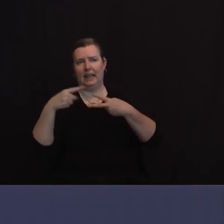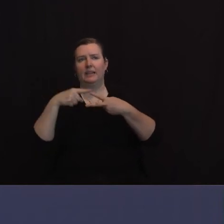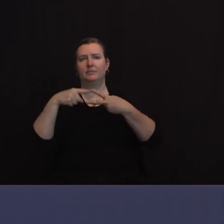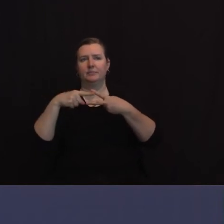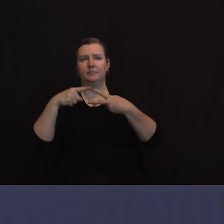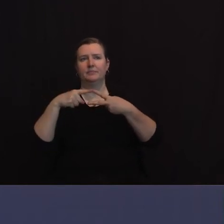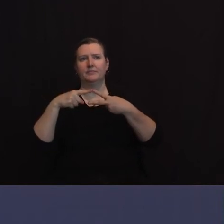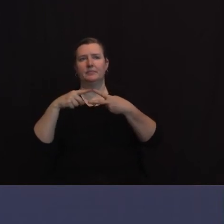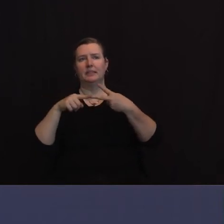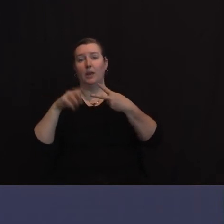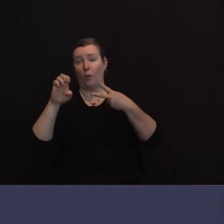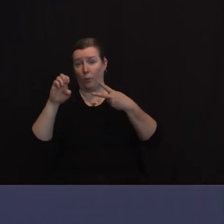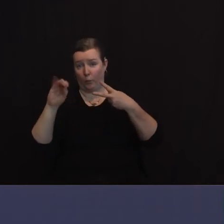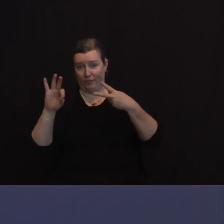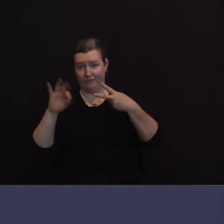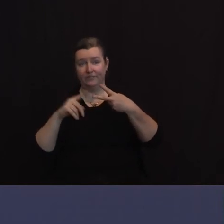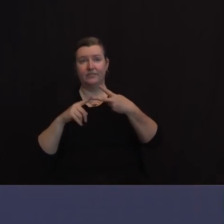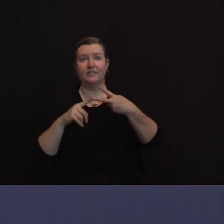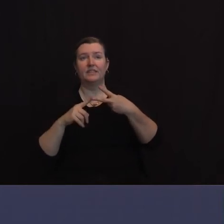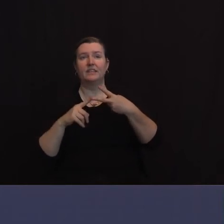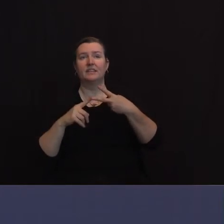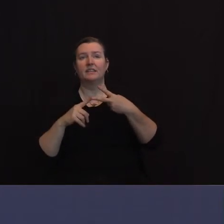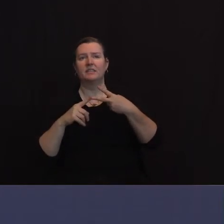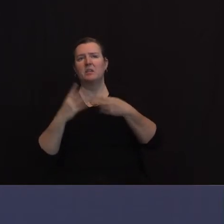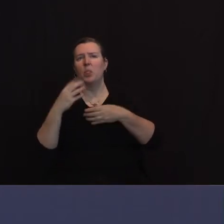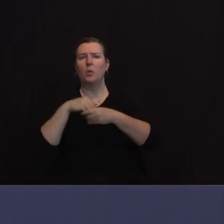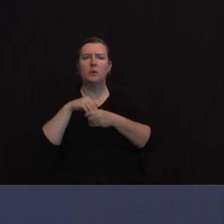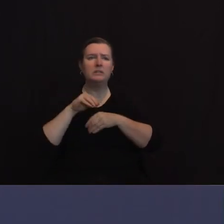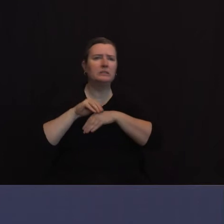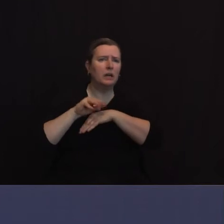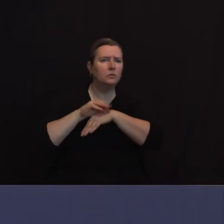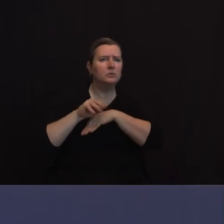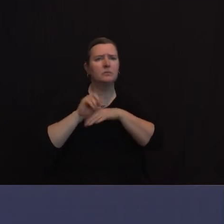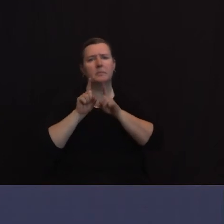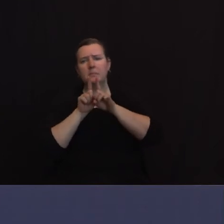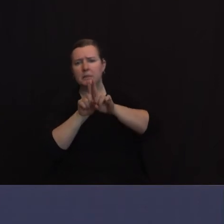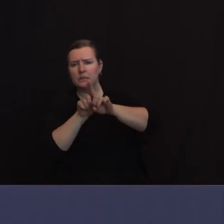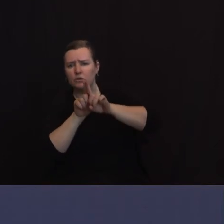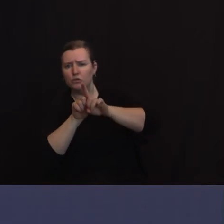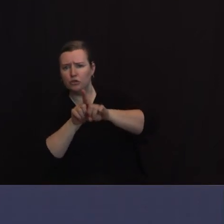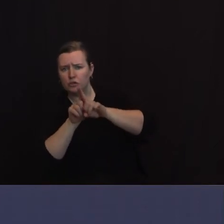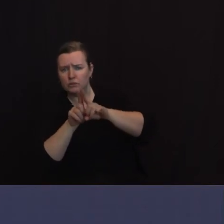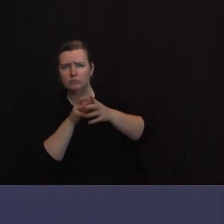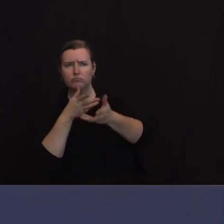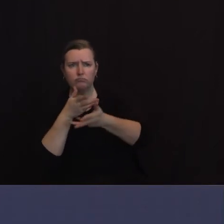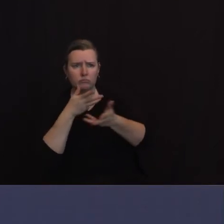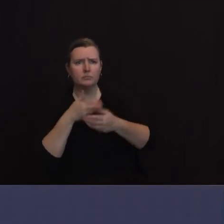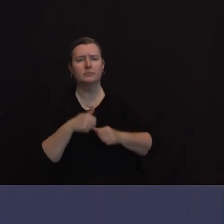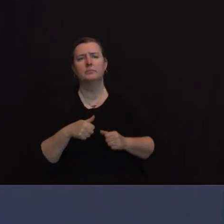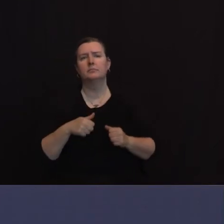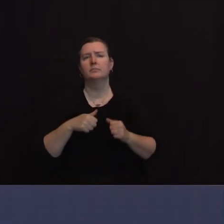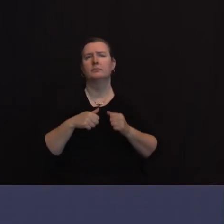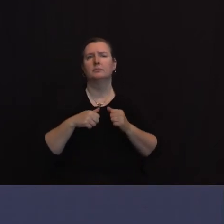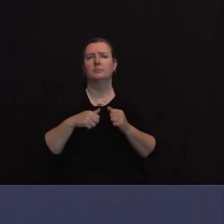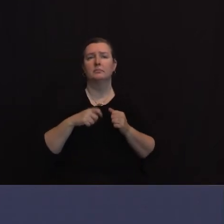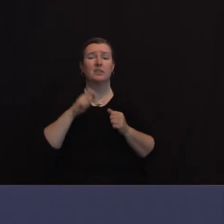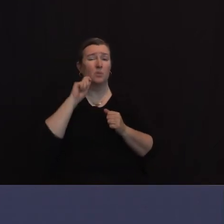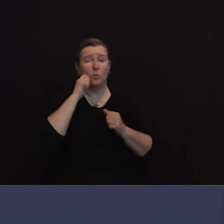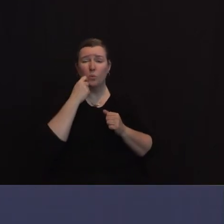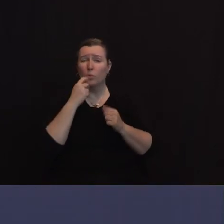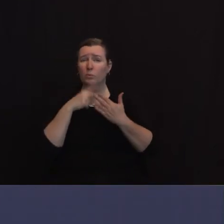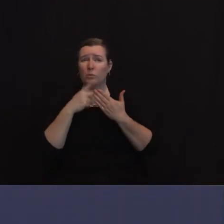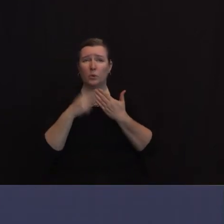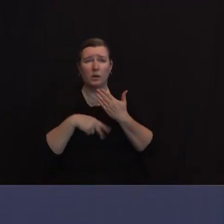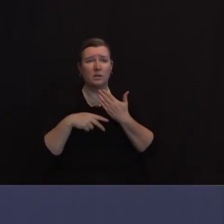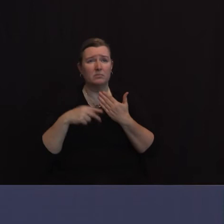it's counseling and mentoring, which I think makes that a pretty cool program. Thank you. We'll come back and give you some county